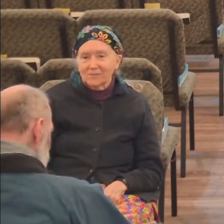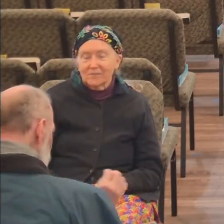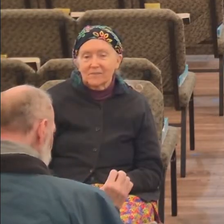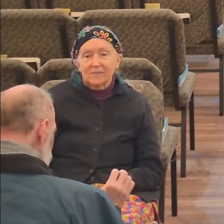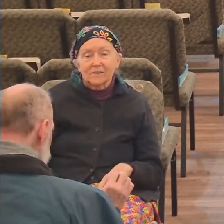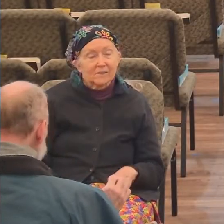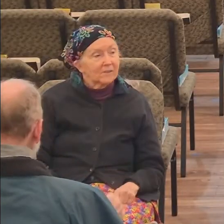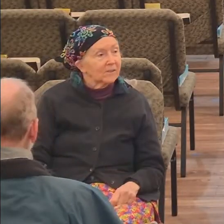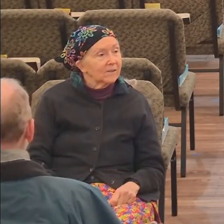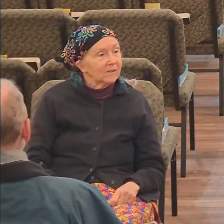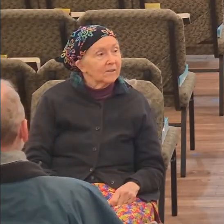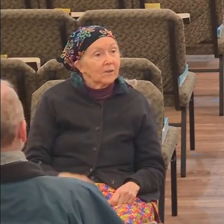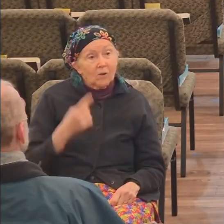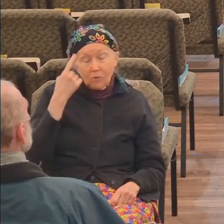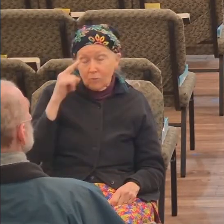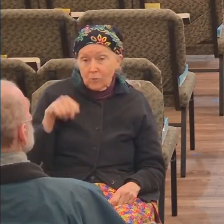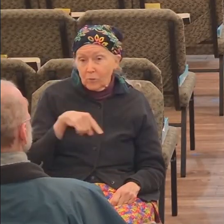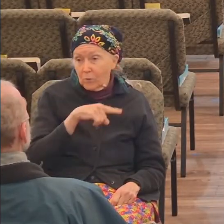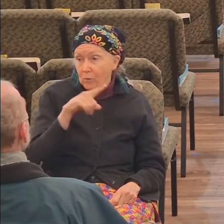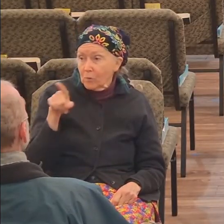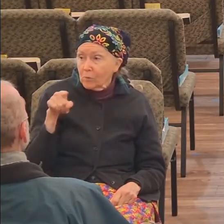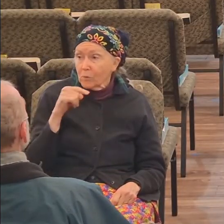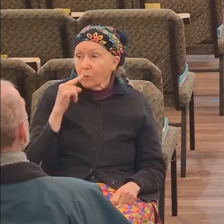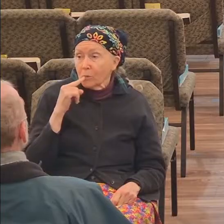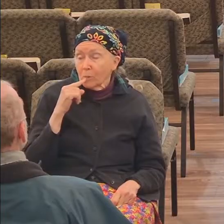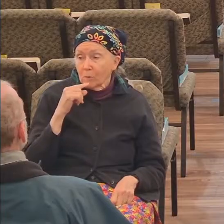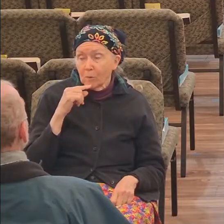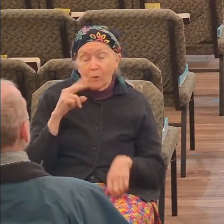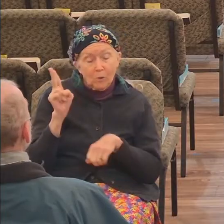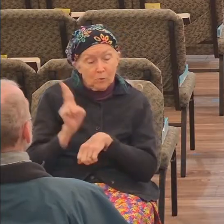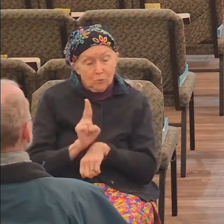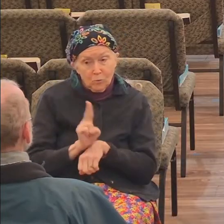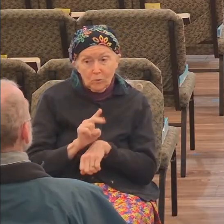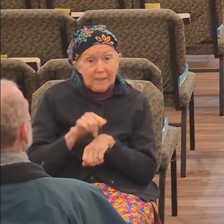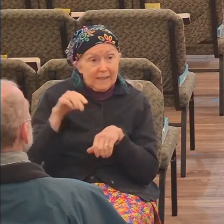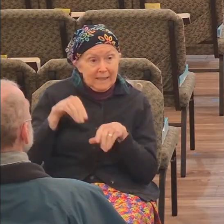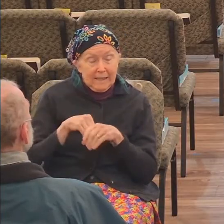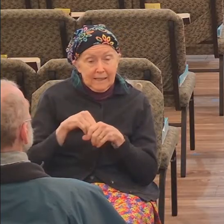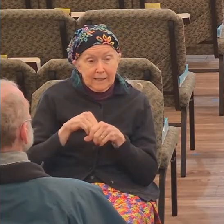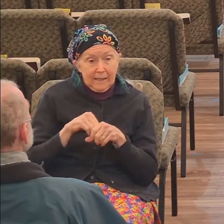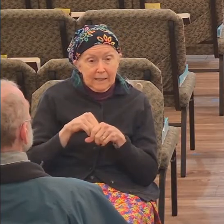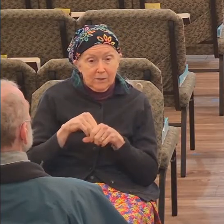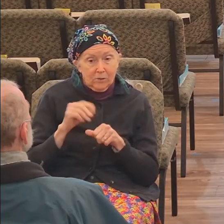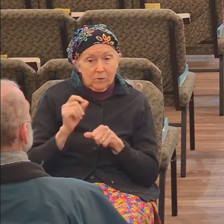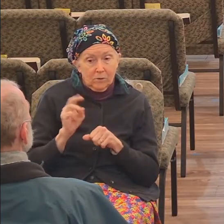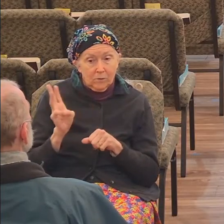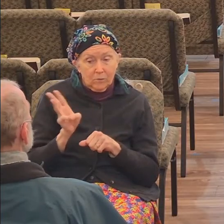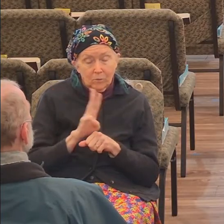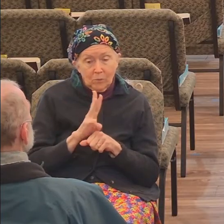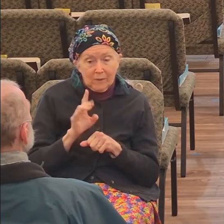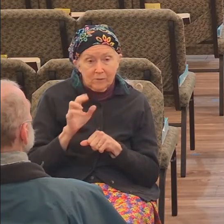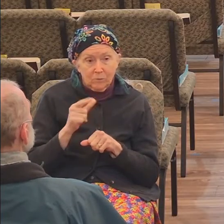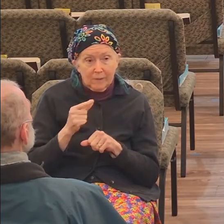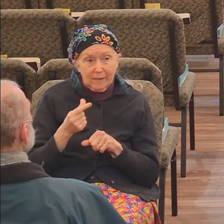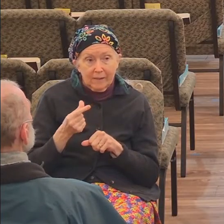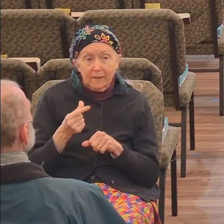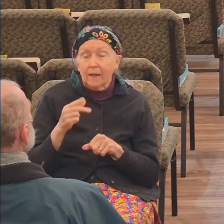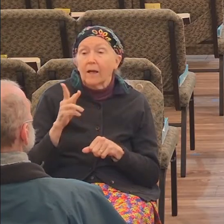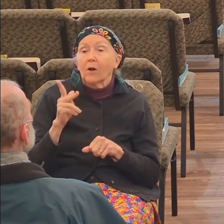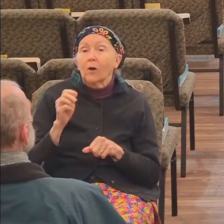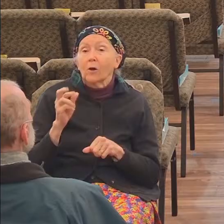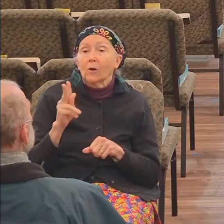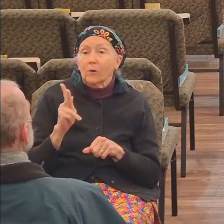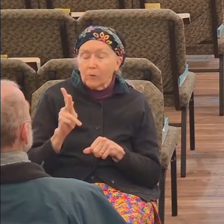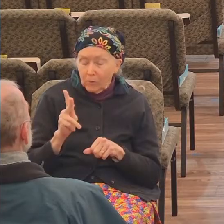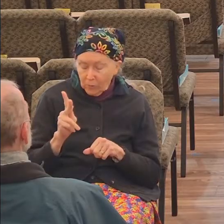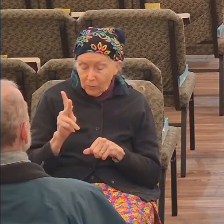For those of you who might usually be in the West Wing, if you don't know, the reason why Kirk had to cancel today is because Jolene's dad